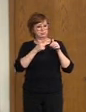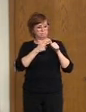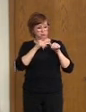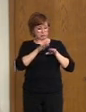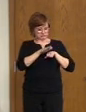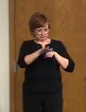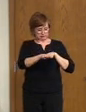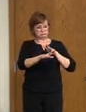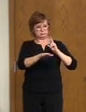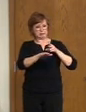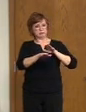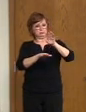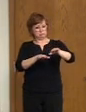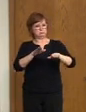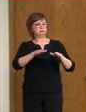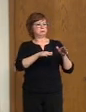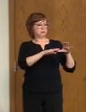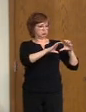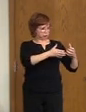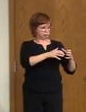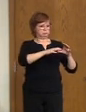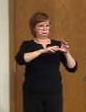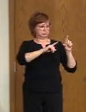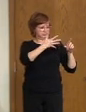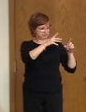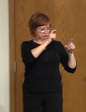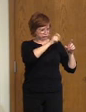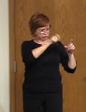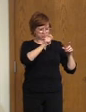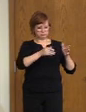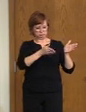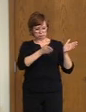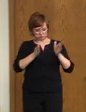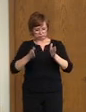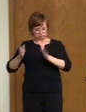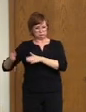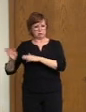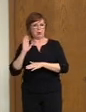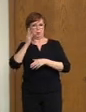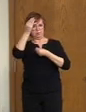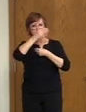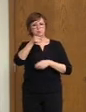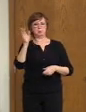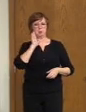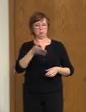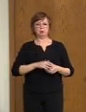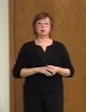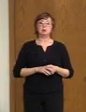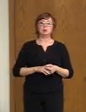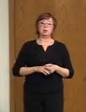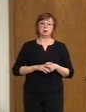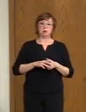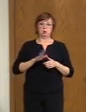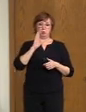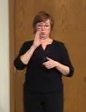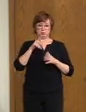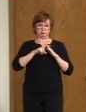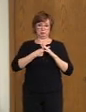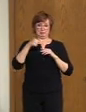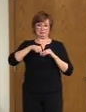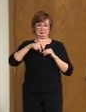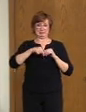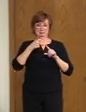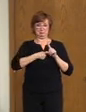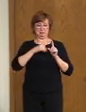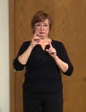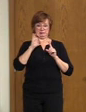the COVID-19 vaccine. The campaign is going to begin this month, and it will be built around our Phase 1